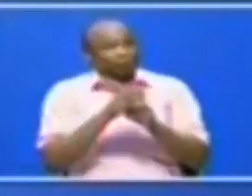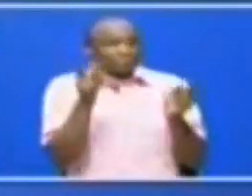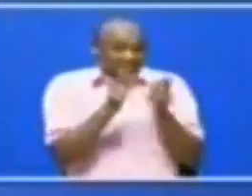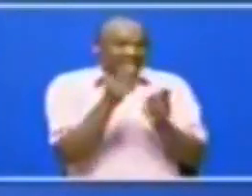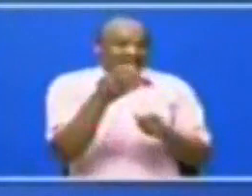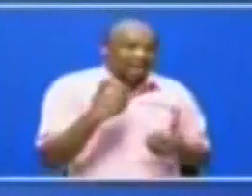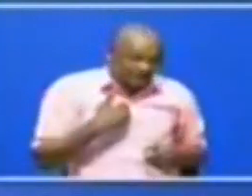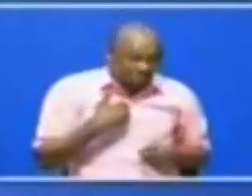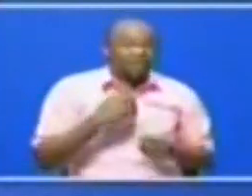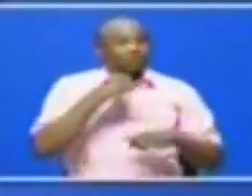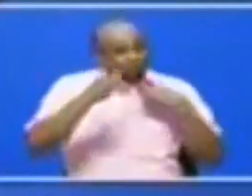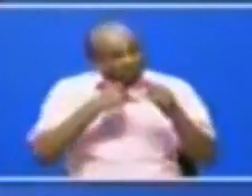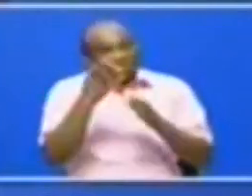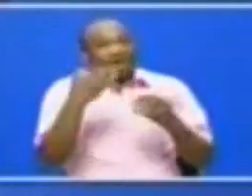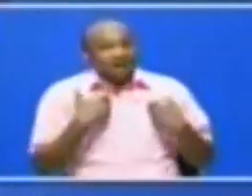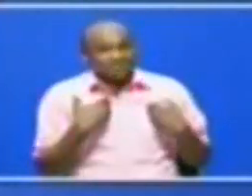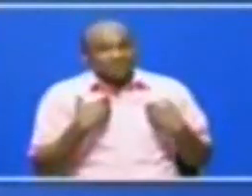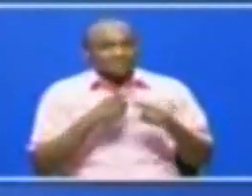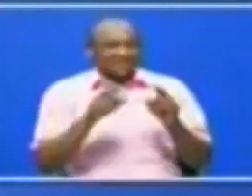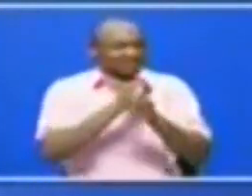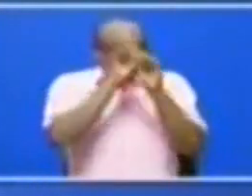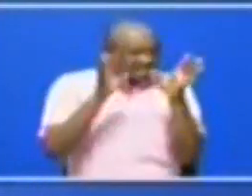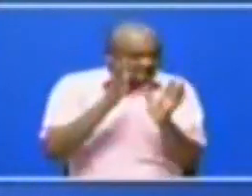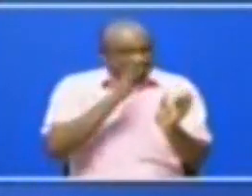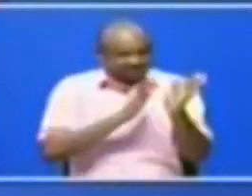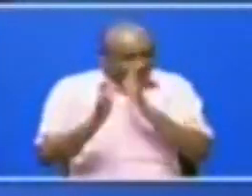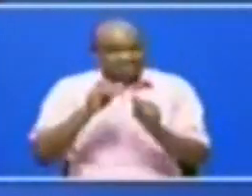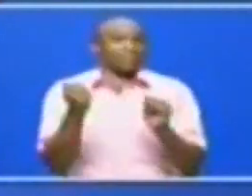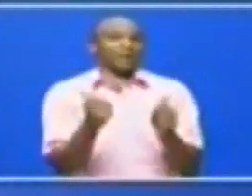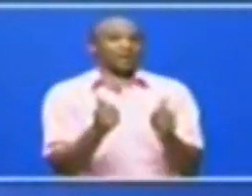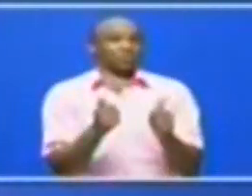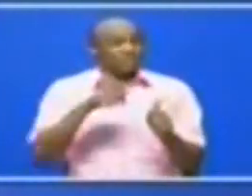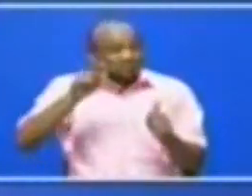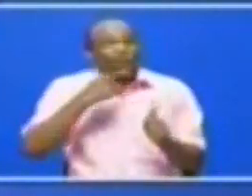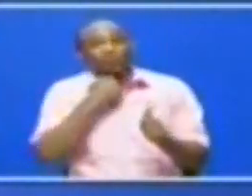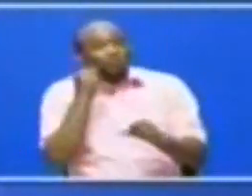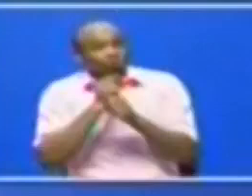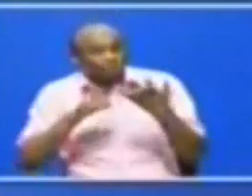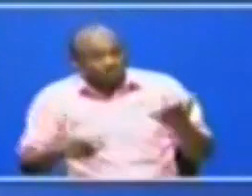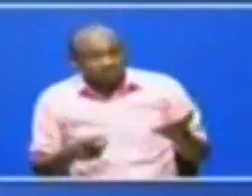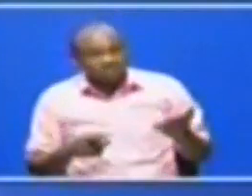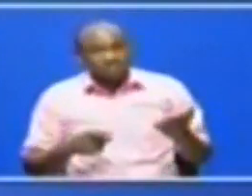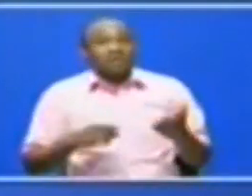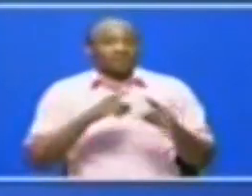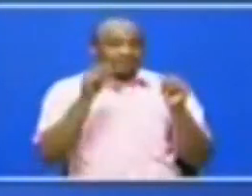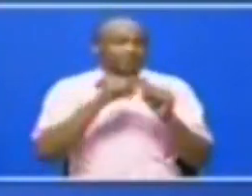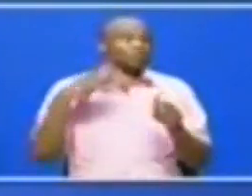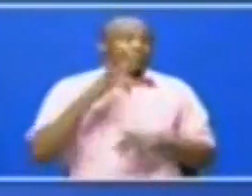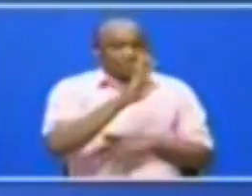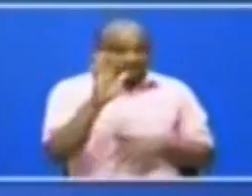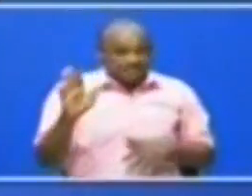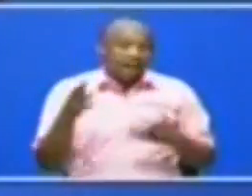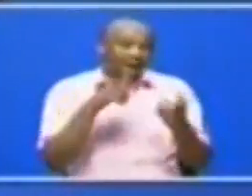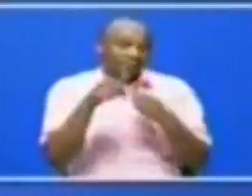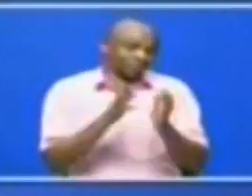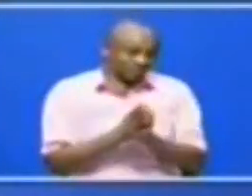of joy, and there's no clear strategy yet in terms of what do you go back with a message to your electorate